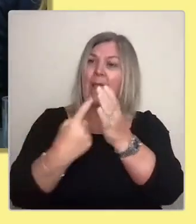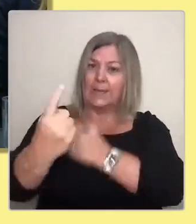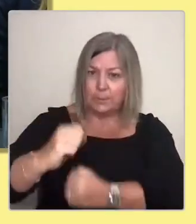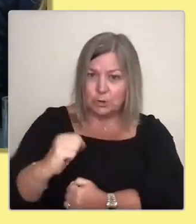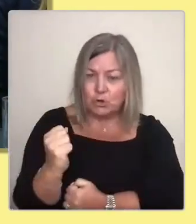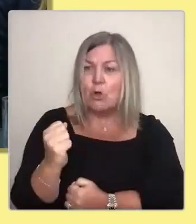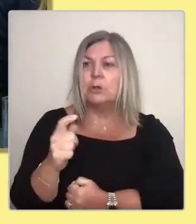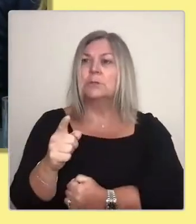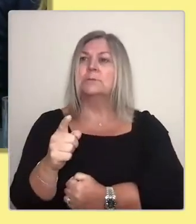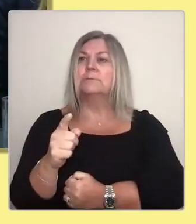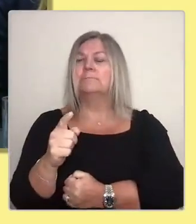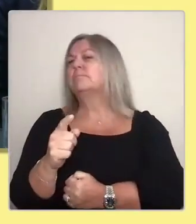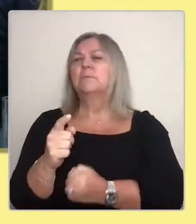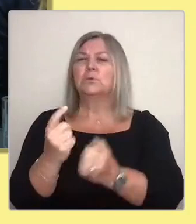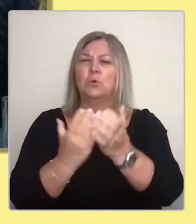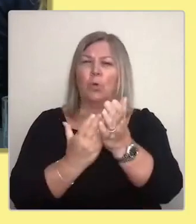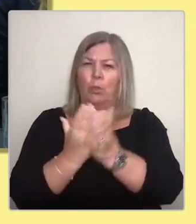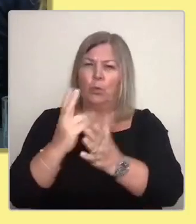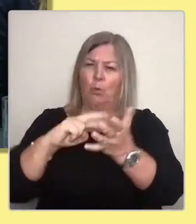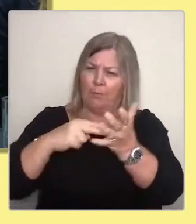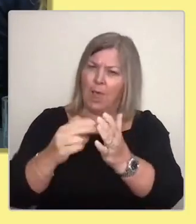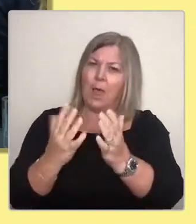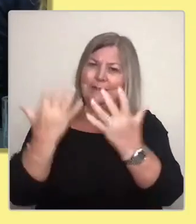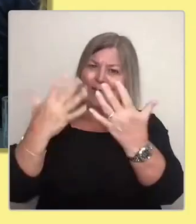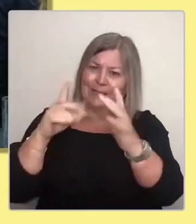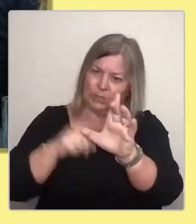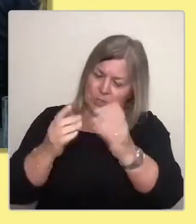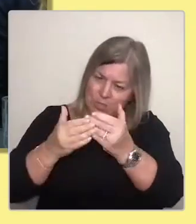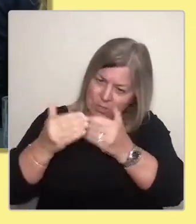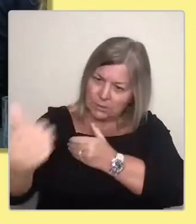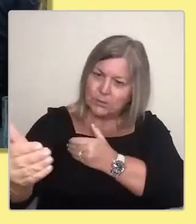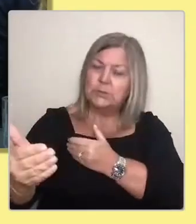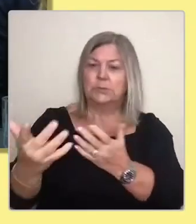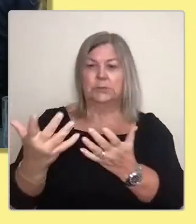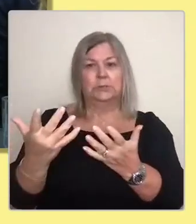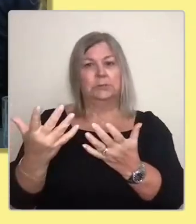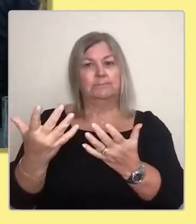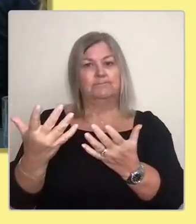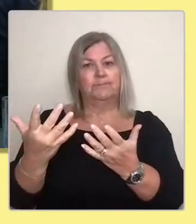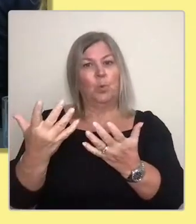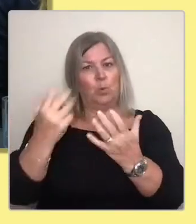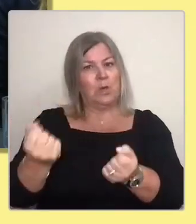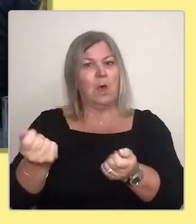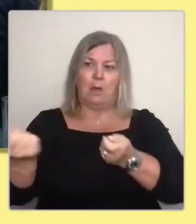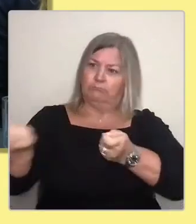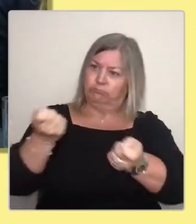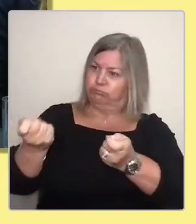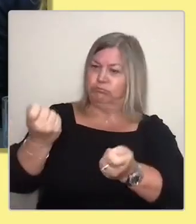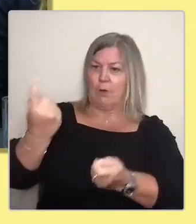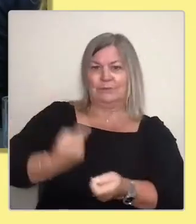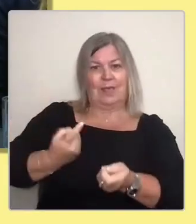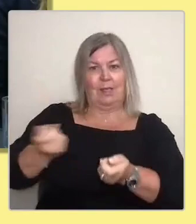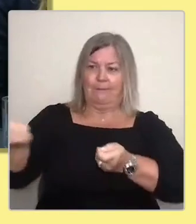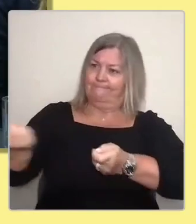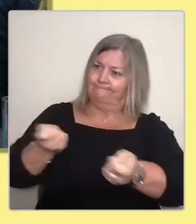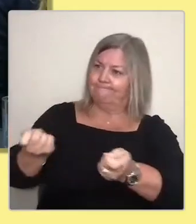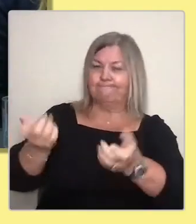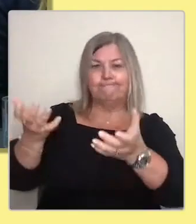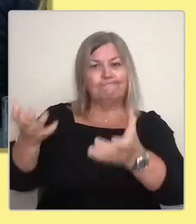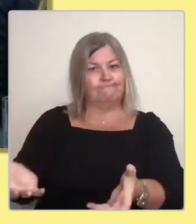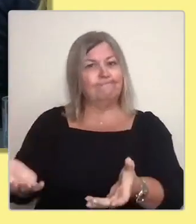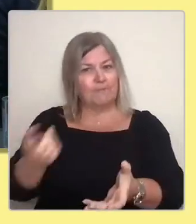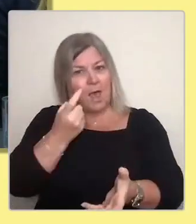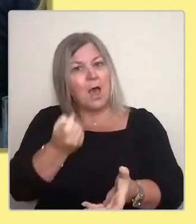for how we could, yes, pay our way, but more than that, that should not be the limit of our ambition. How we